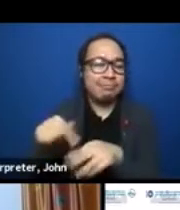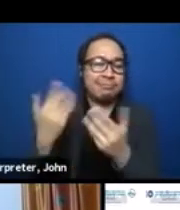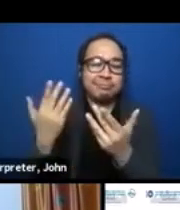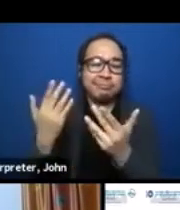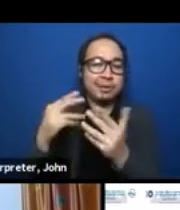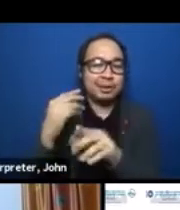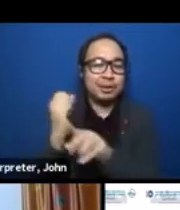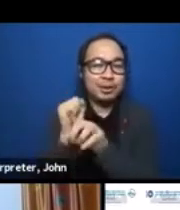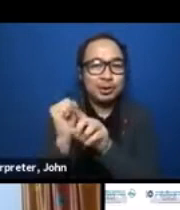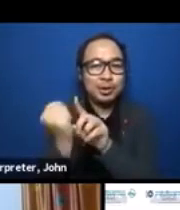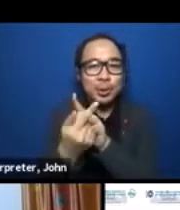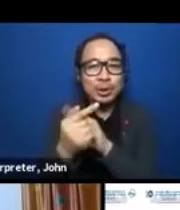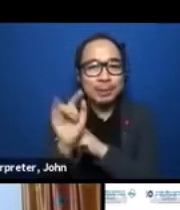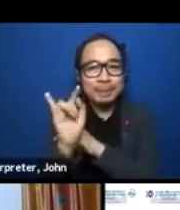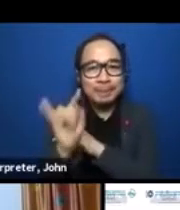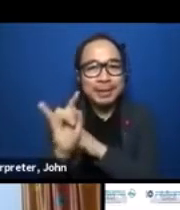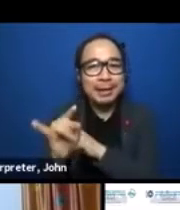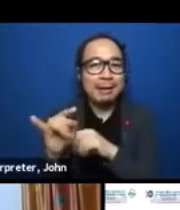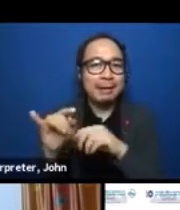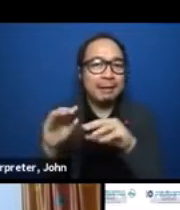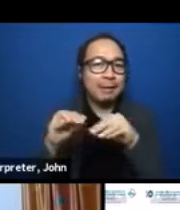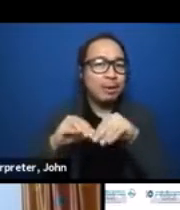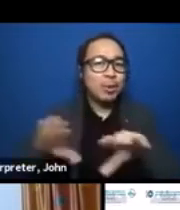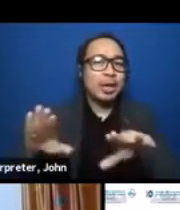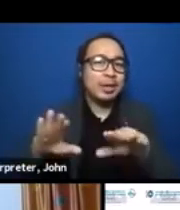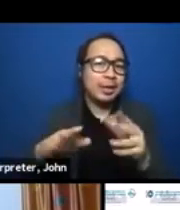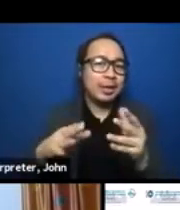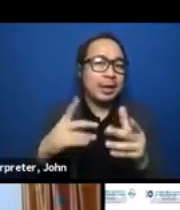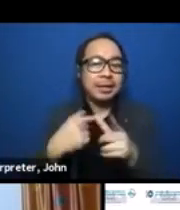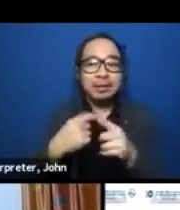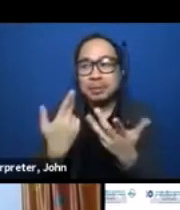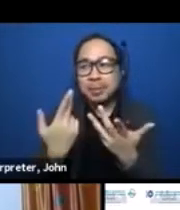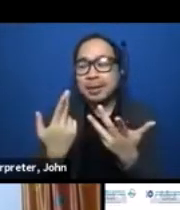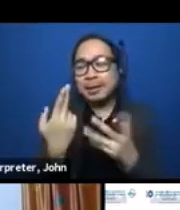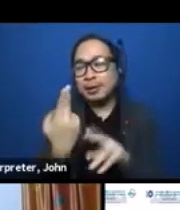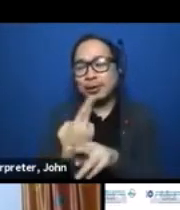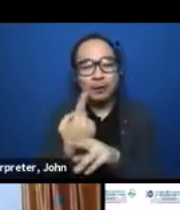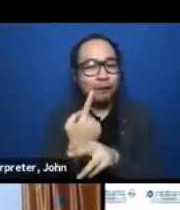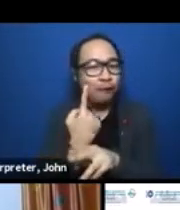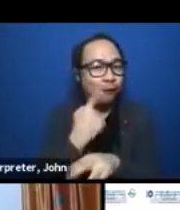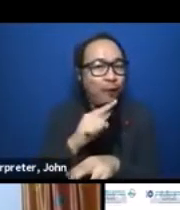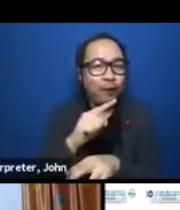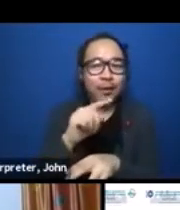the files with the sundial photos and then blackmailing or something like that. So this is